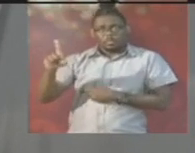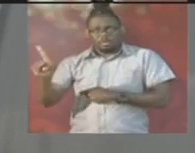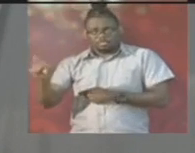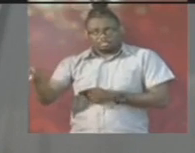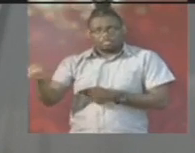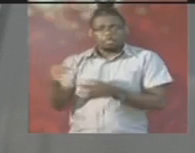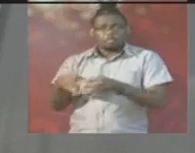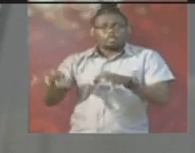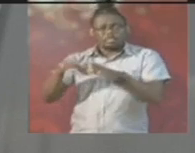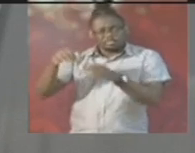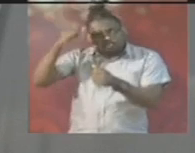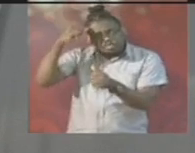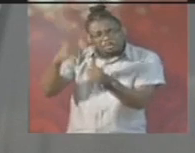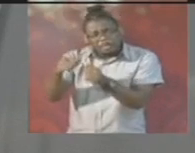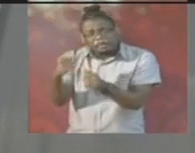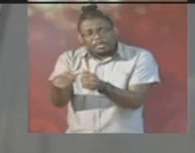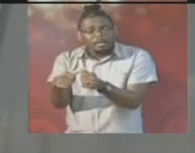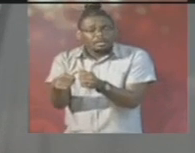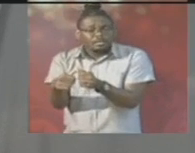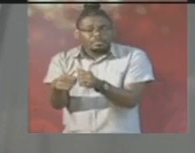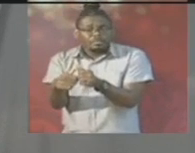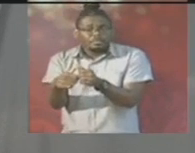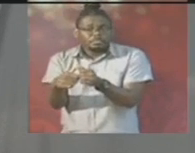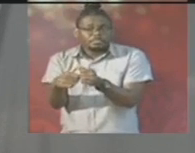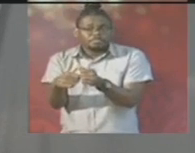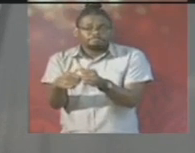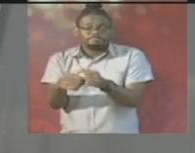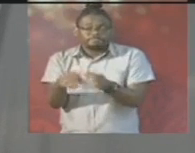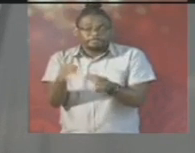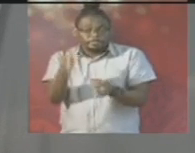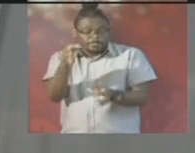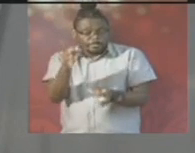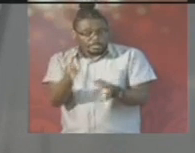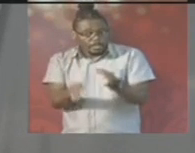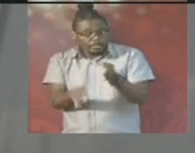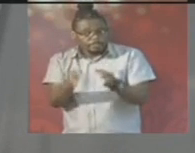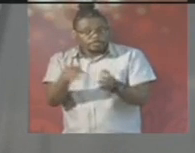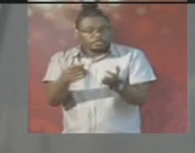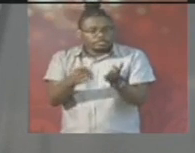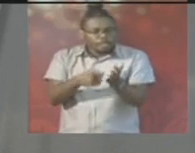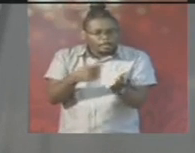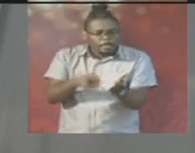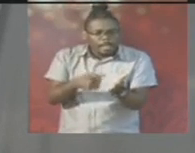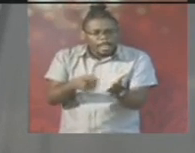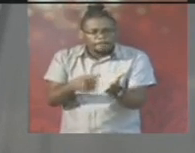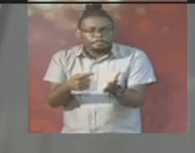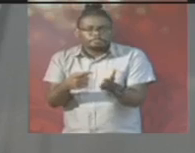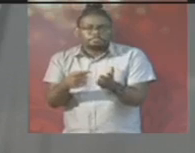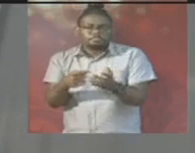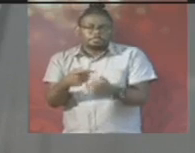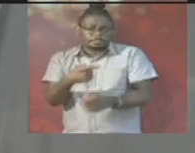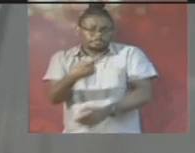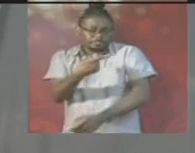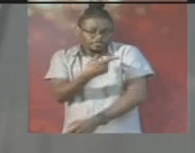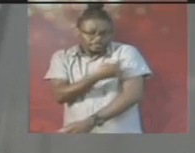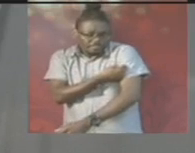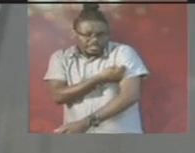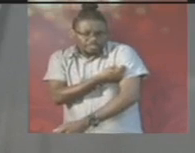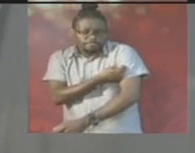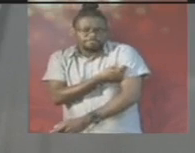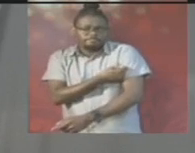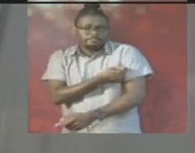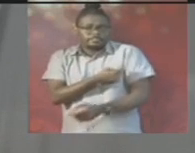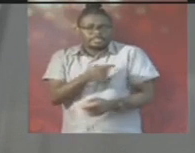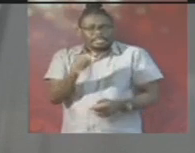in cases where there is reduced vaccine efficacy against a particular variant, the vaccines still work